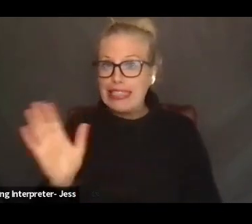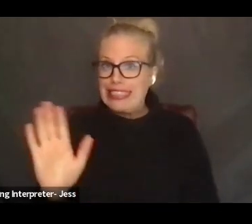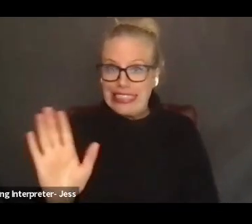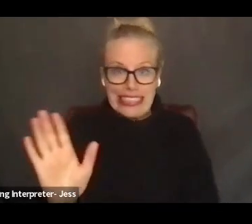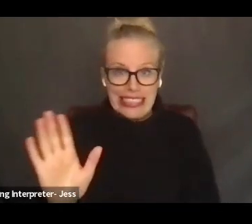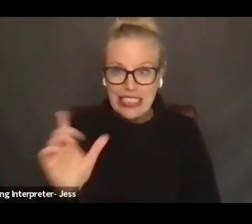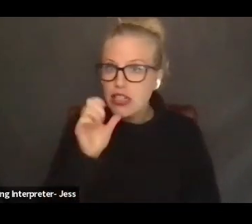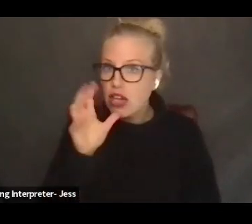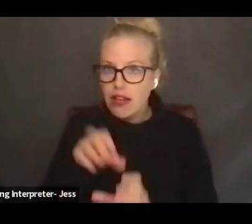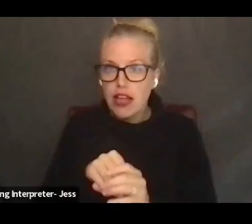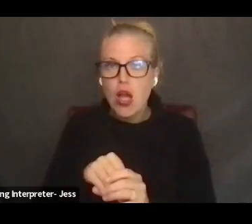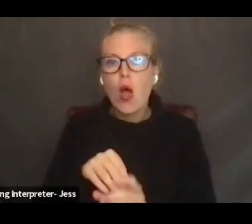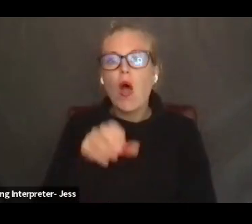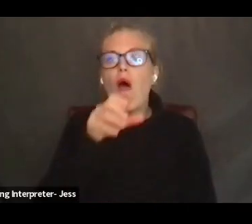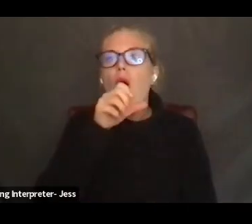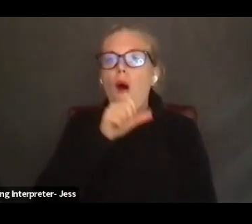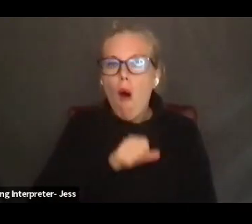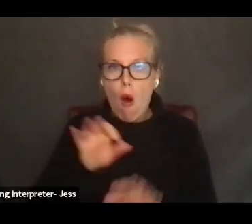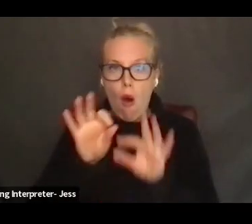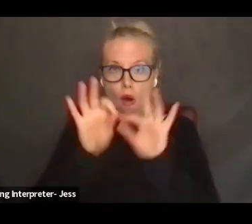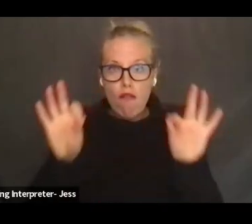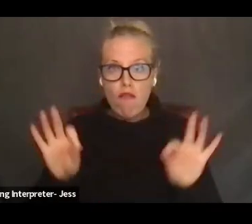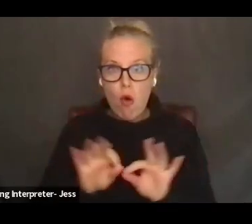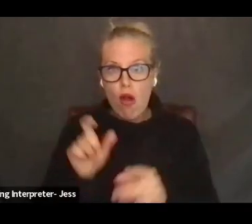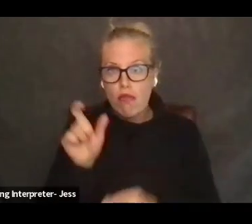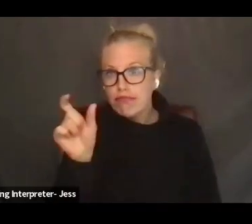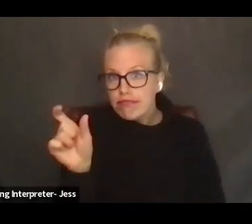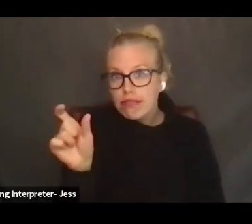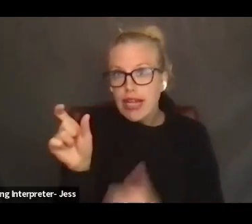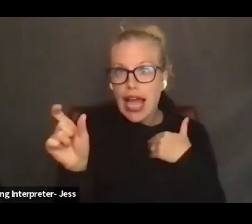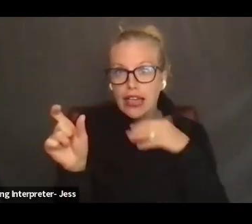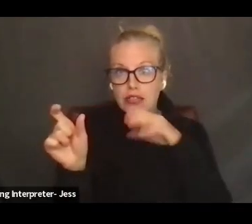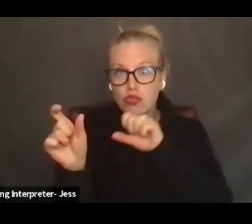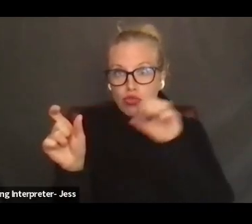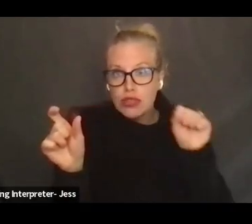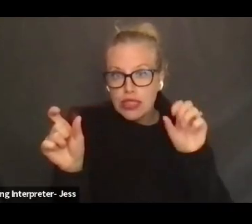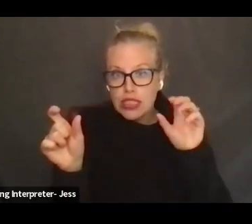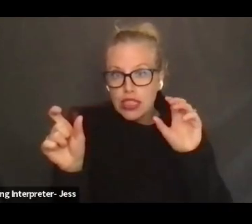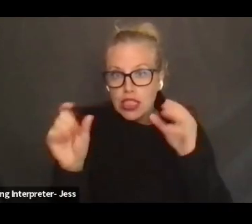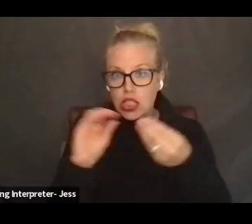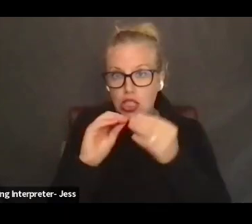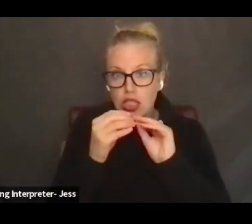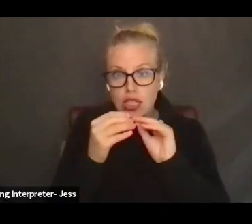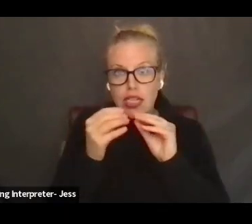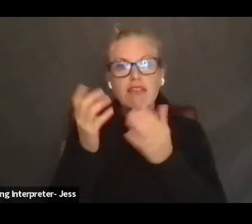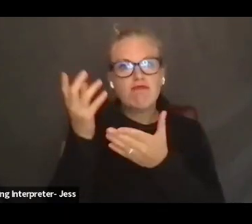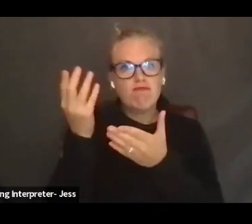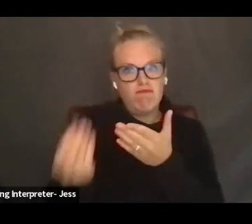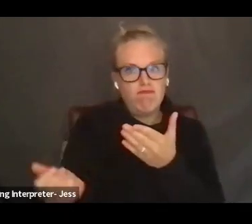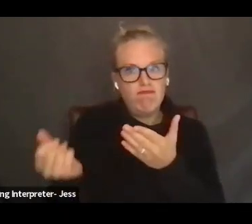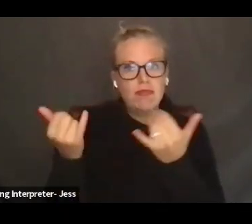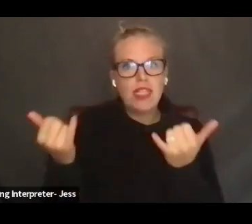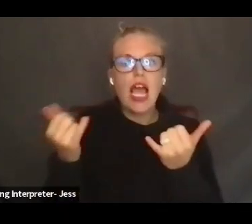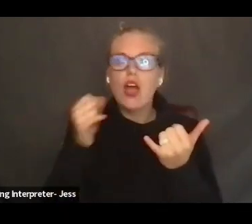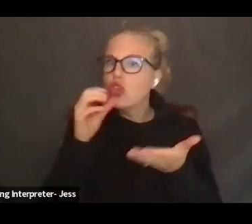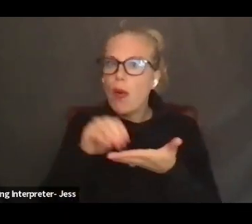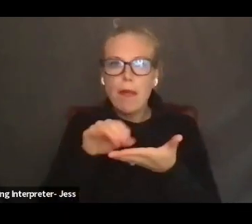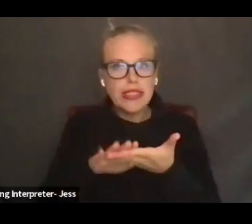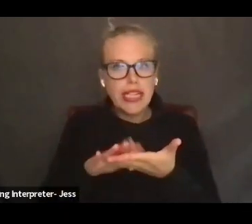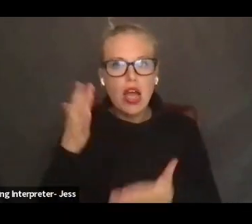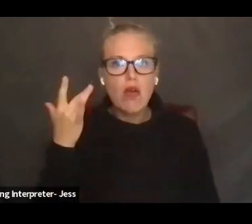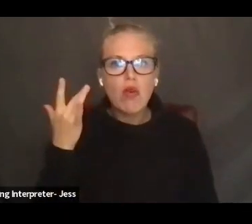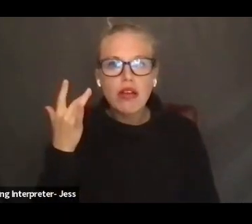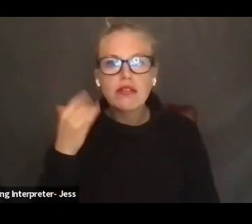it. Some of the old forms had a spot for social security numbers. They don't any longer, but don't put it on there